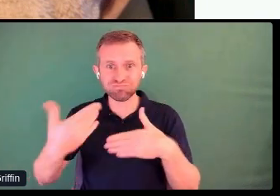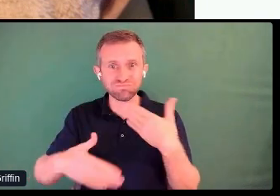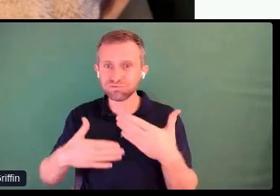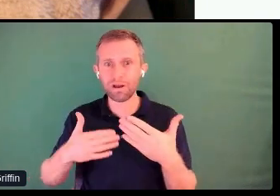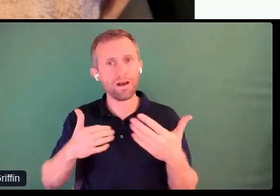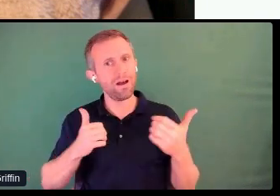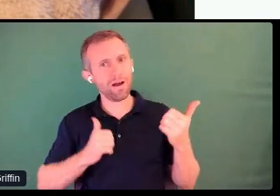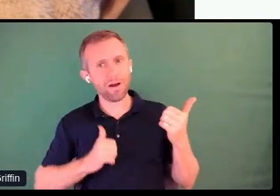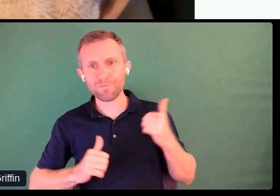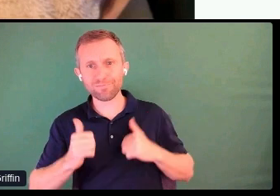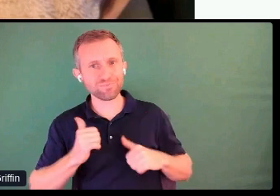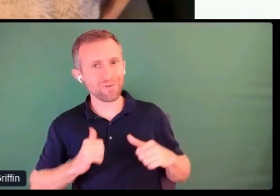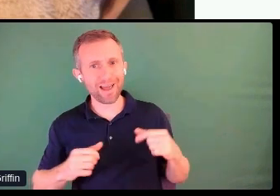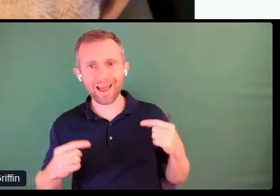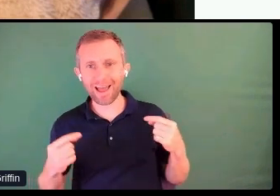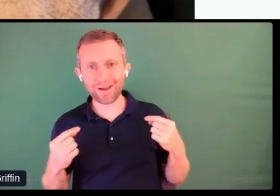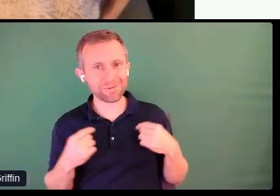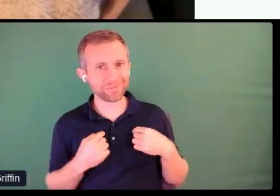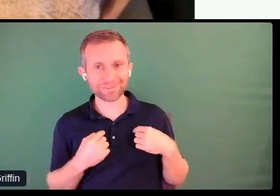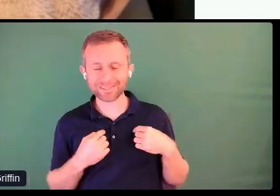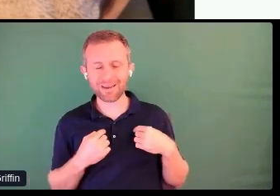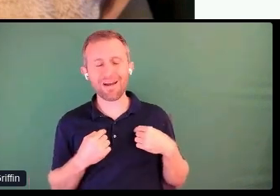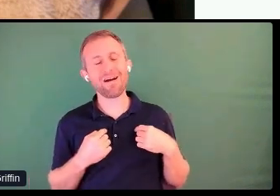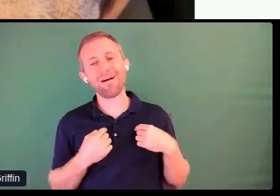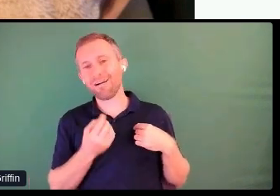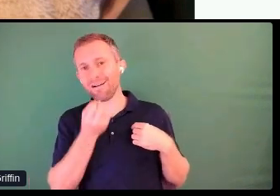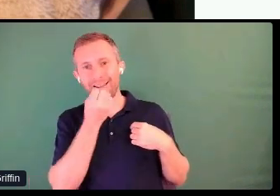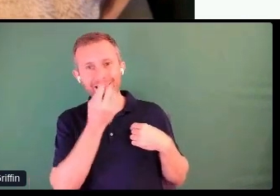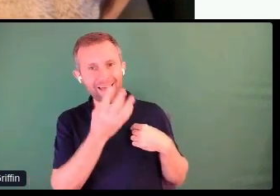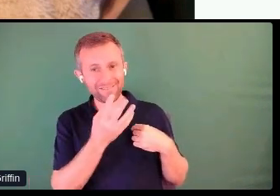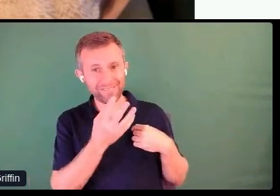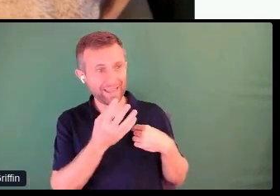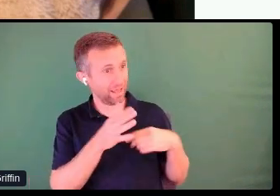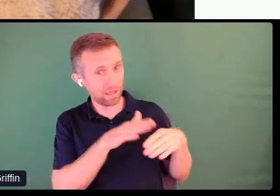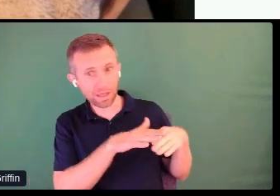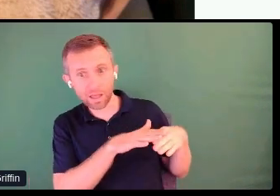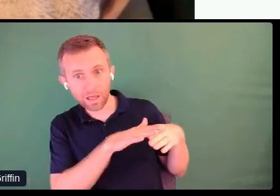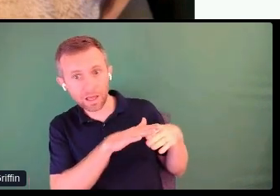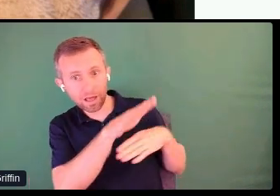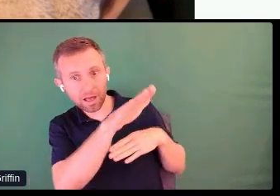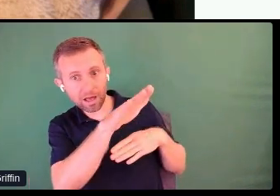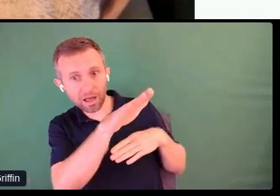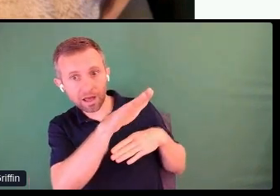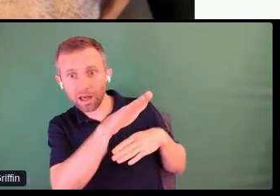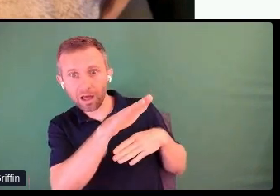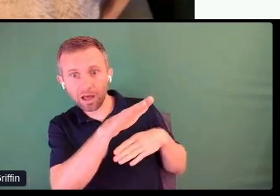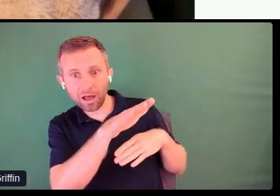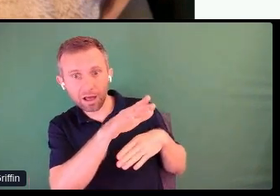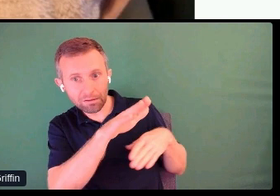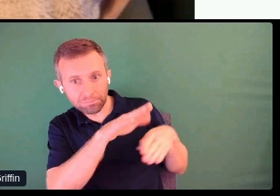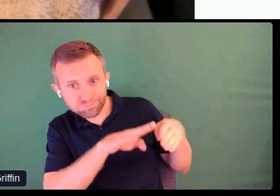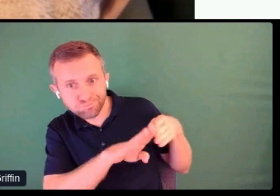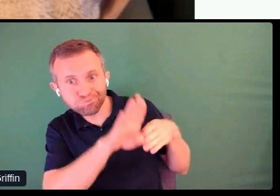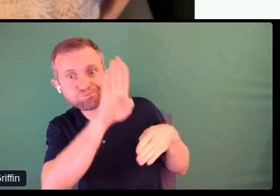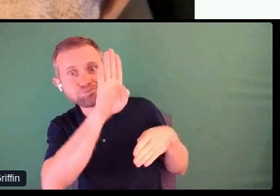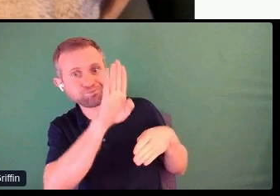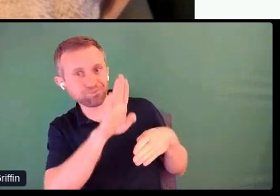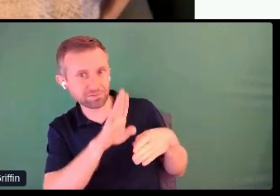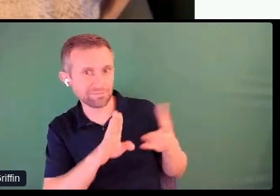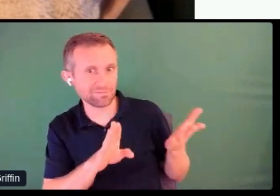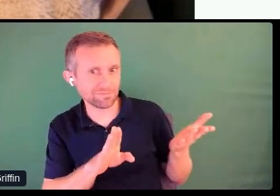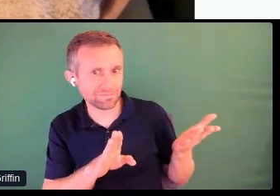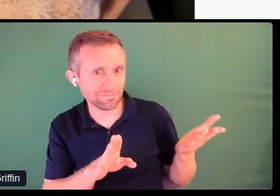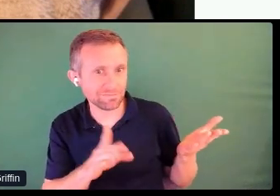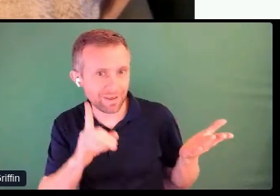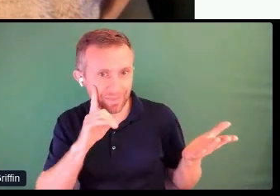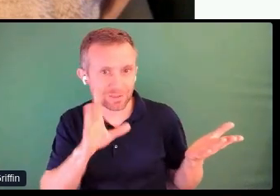amazing what she taught me so far, and I can't wait to see what the future holds. As a designer, one of the most difficult tasks at the